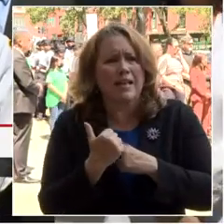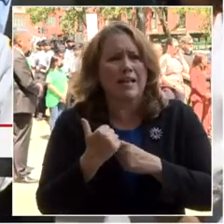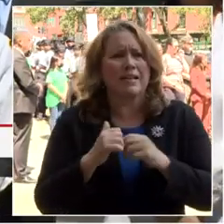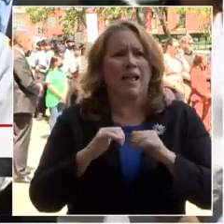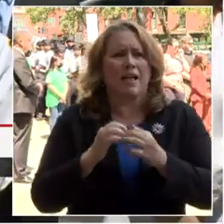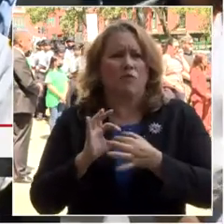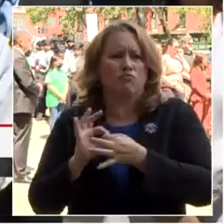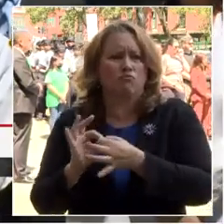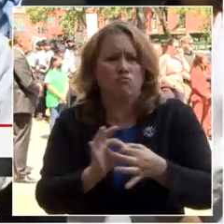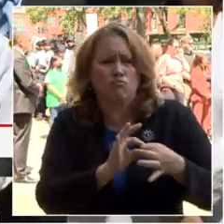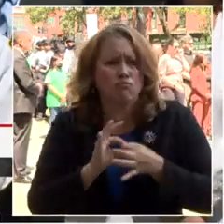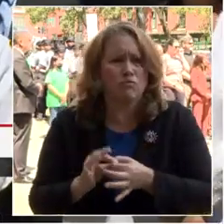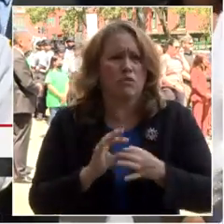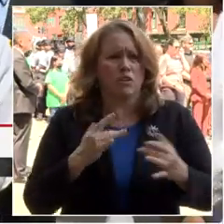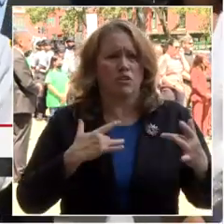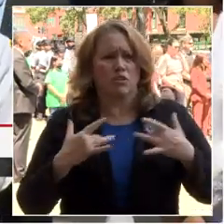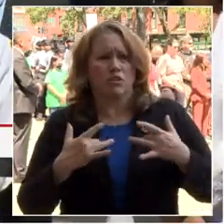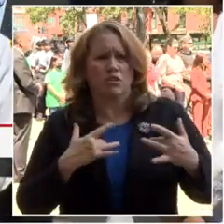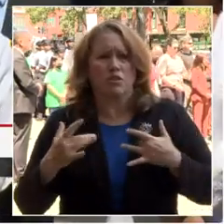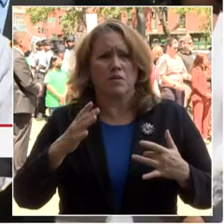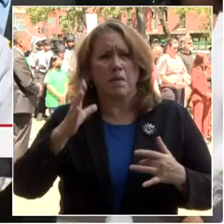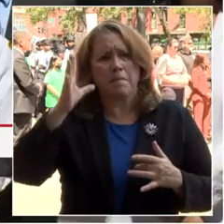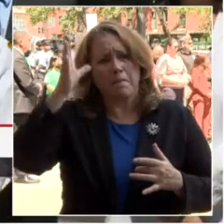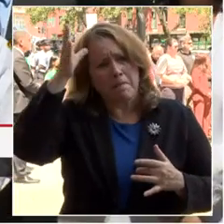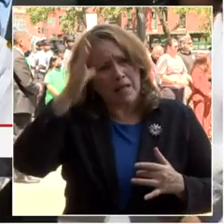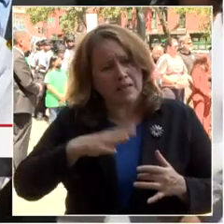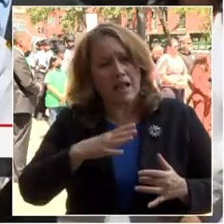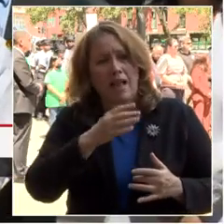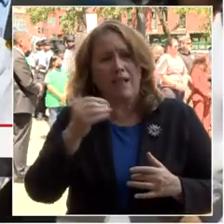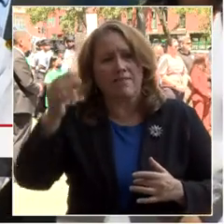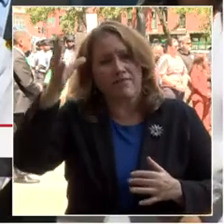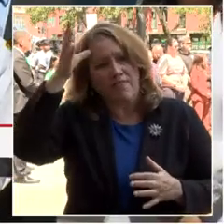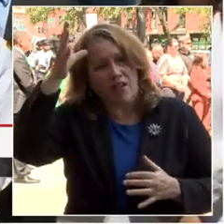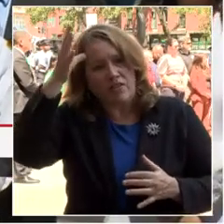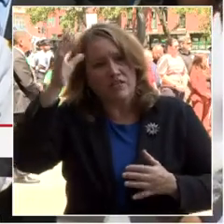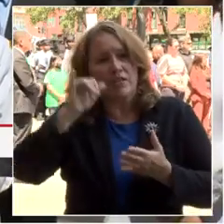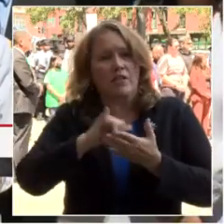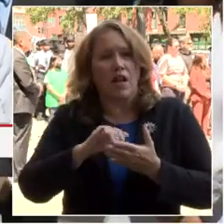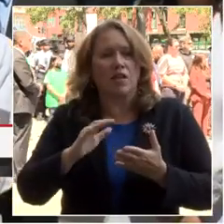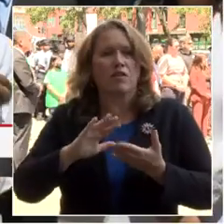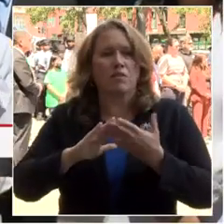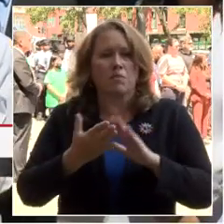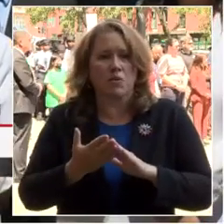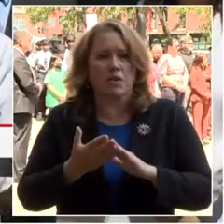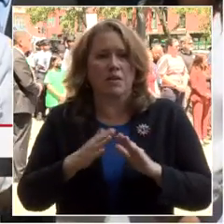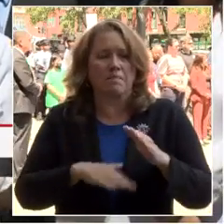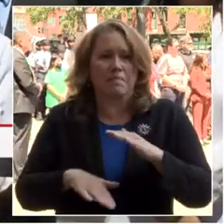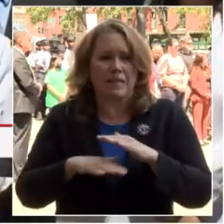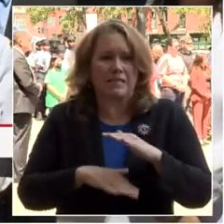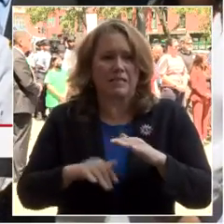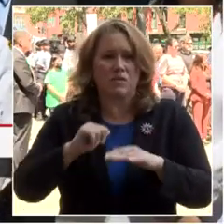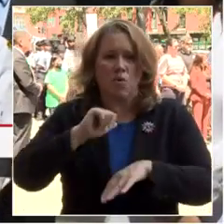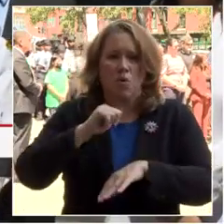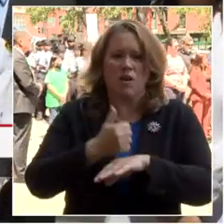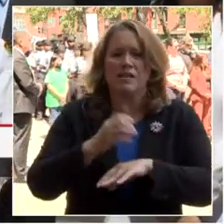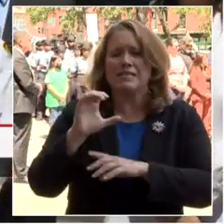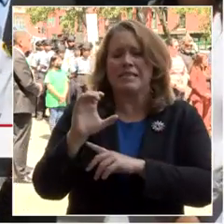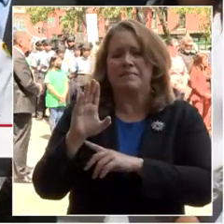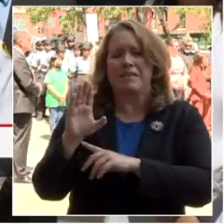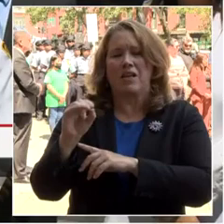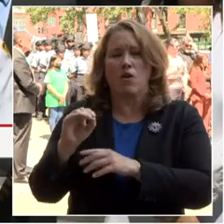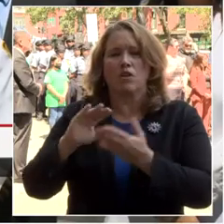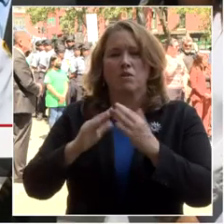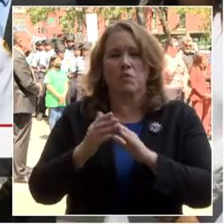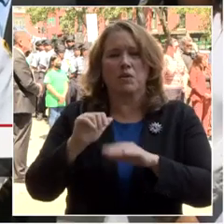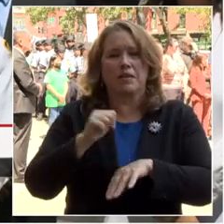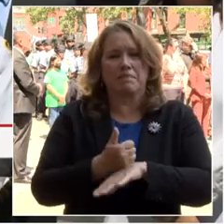Father Factor, who are three of the organizations, community-based organizations, that have been intentional with their decision-making